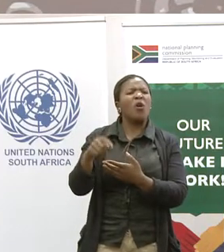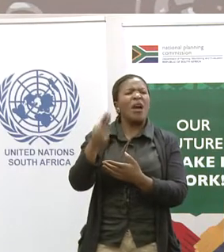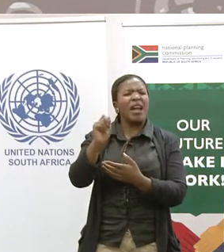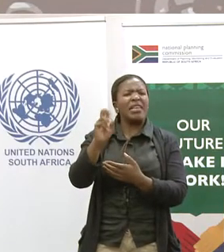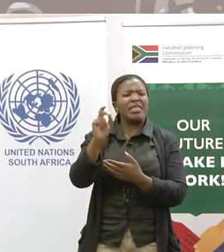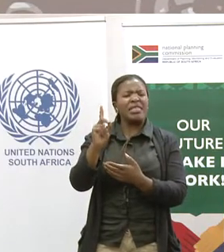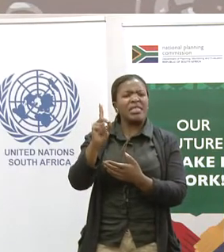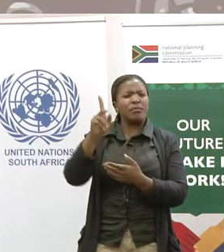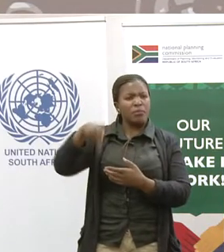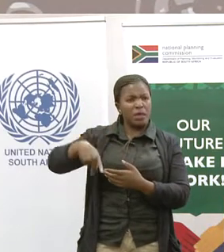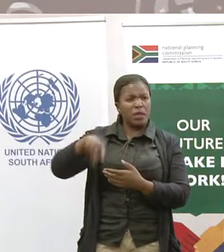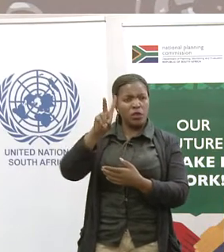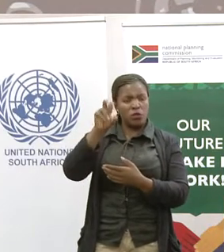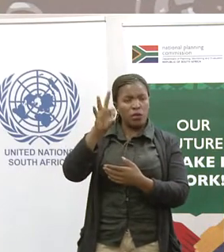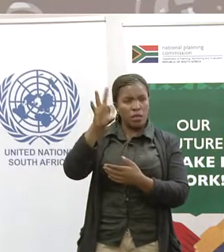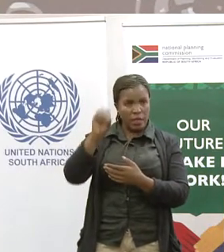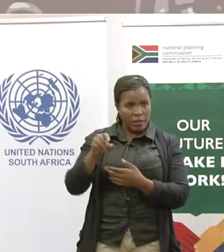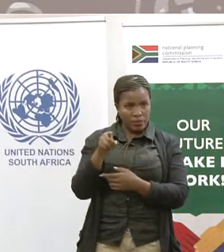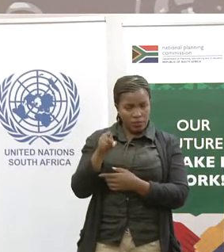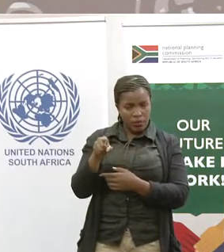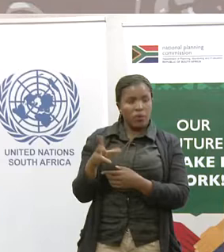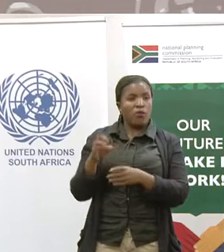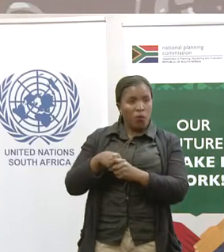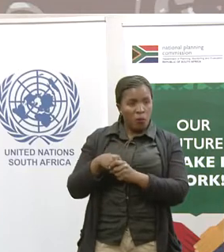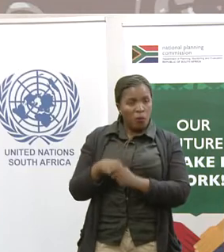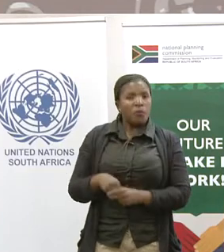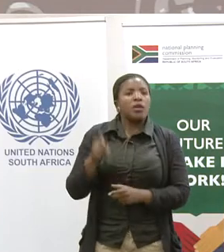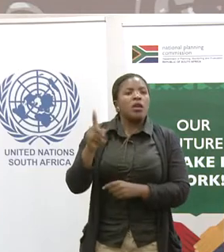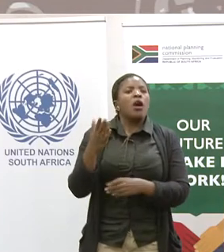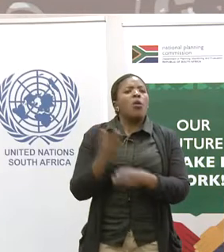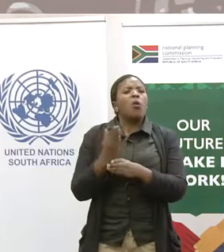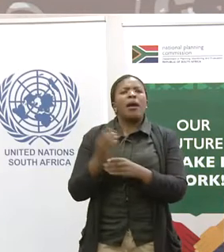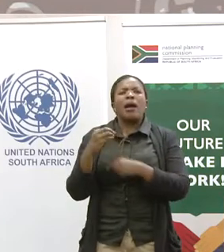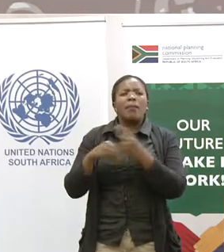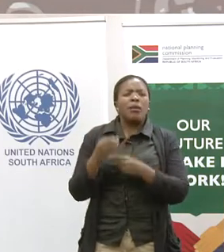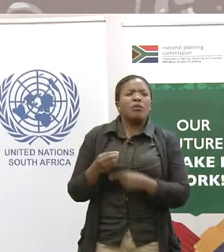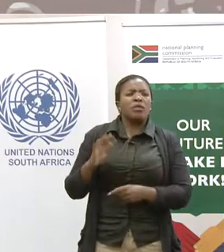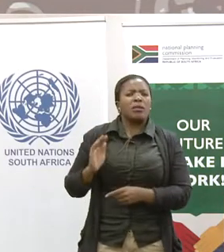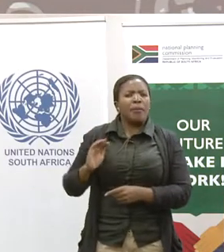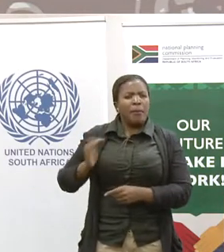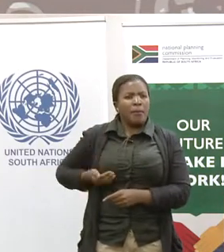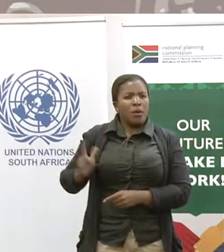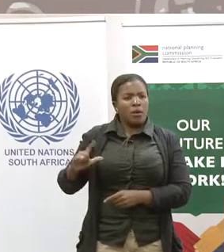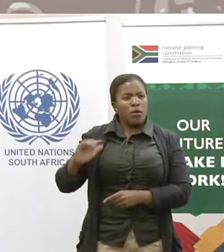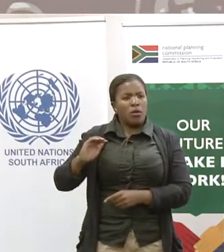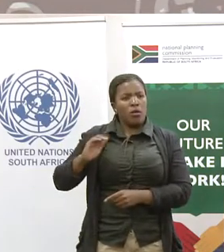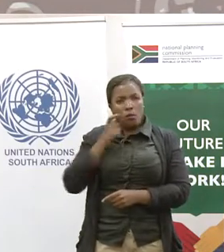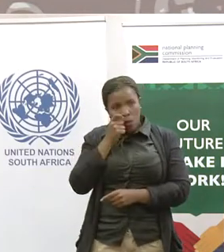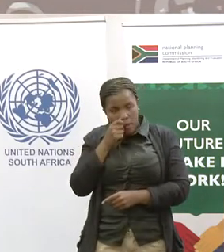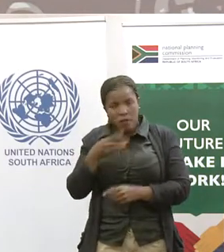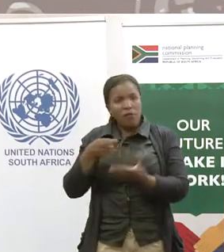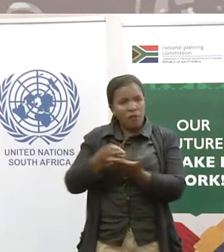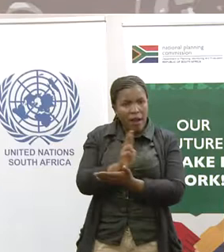2030. Dr. Vuyo Mahlathi has been involved in gender and disability rights as an activist pre and post